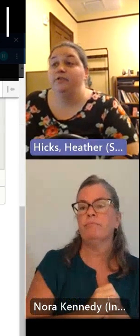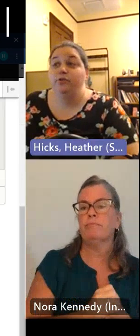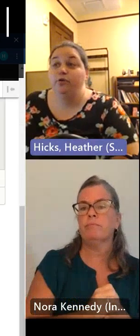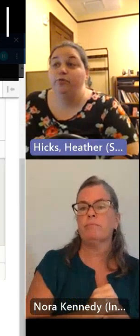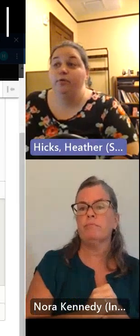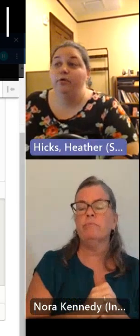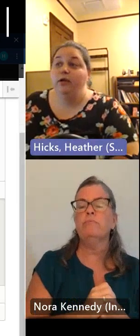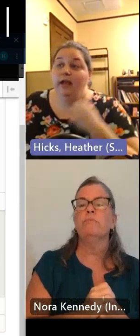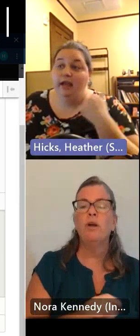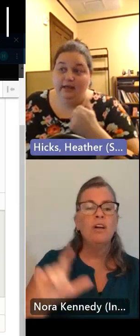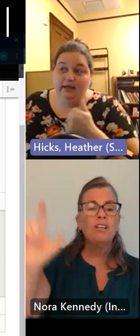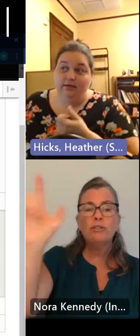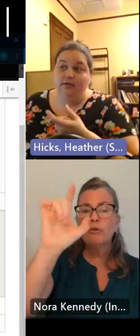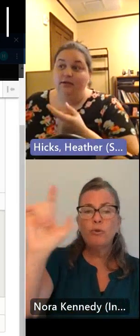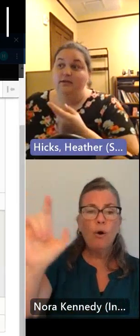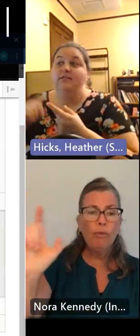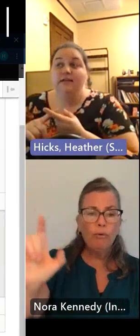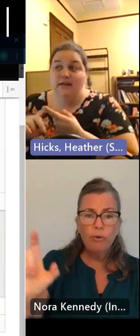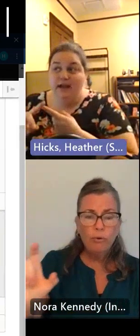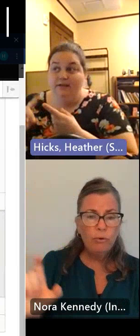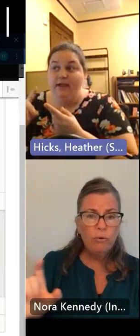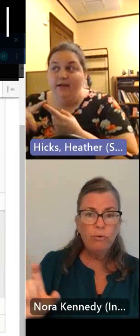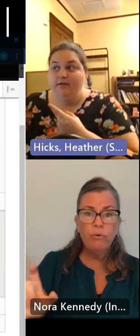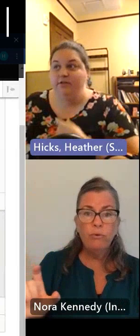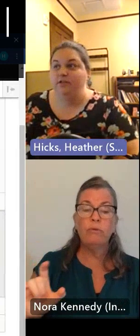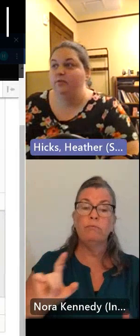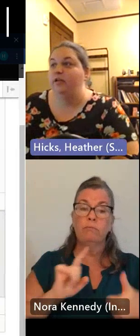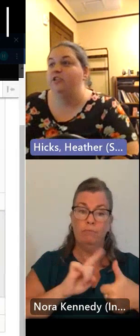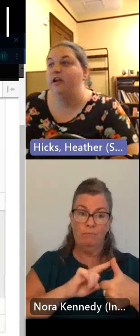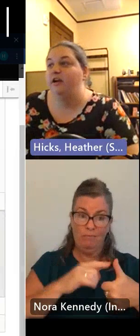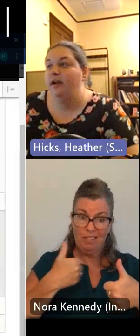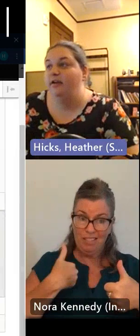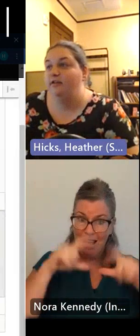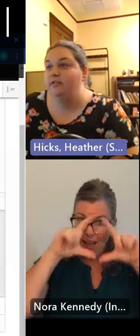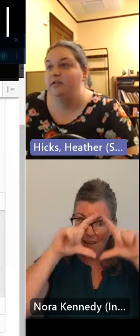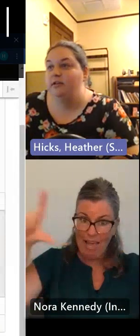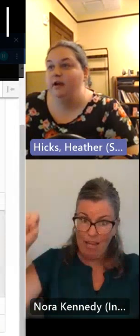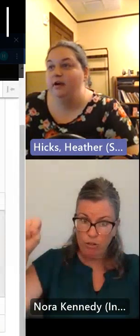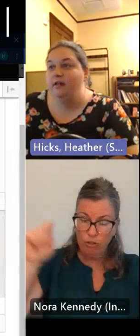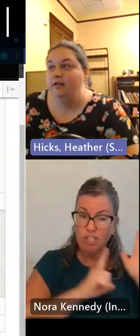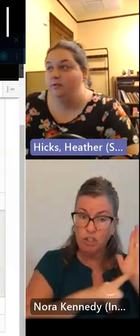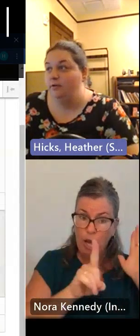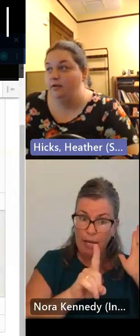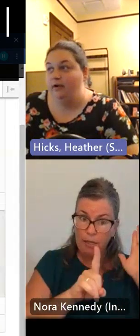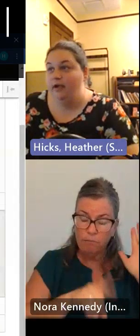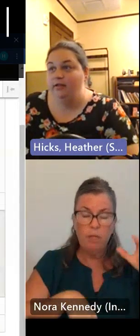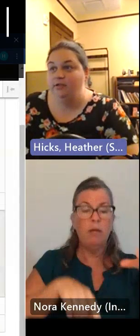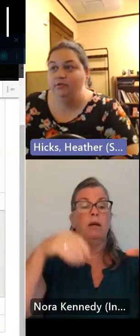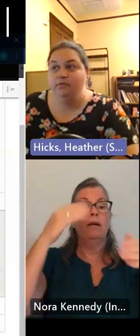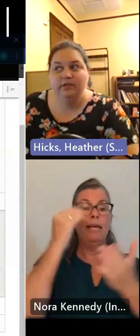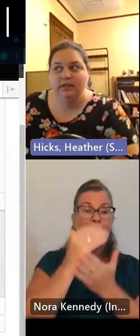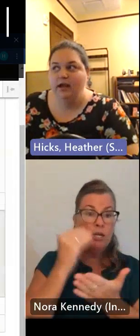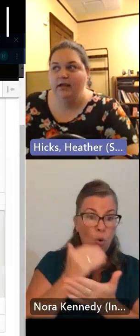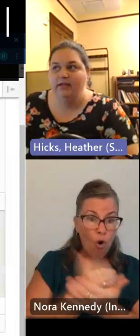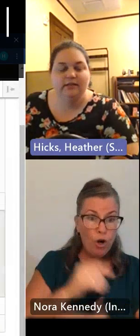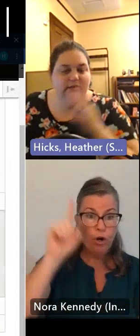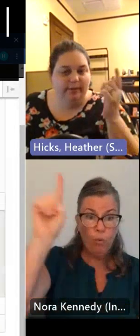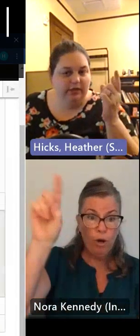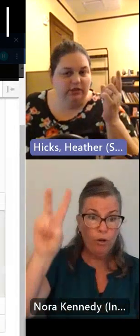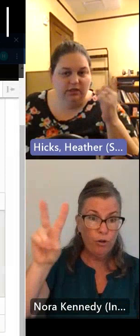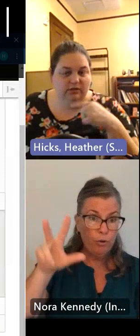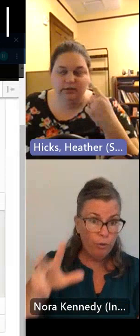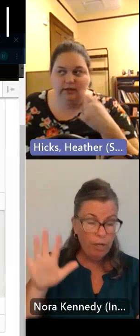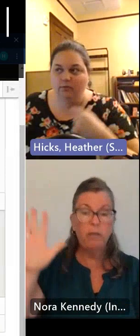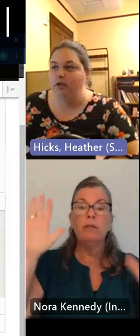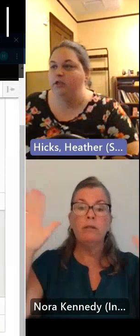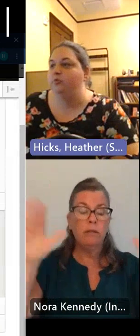But yeah, so you go through. And again, does it have headers? So we're going to check our headers. Are they in order? Heading 2 is the highest because the